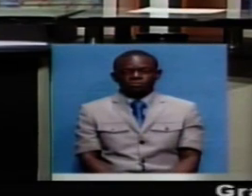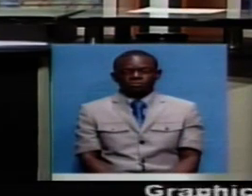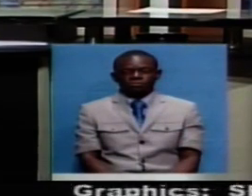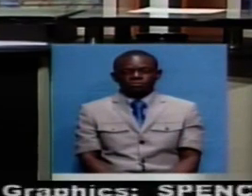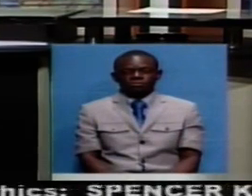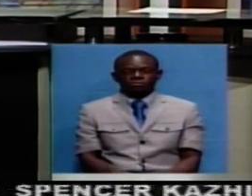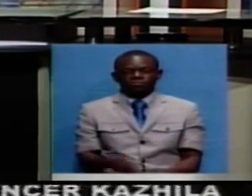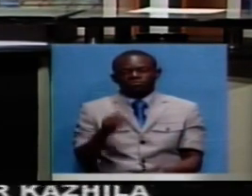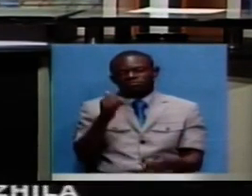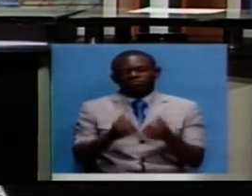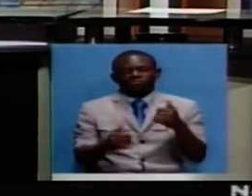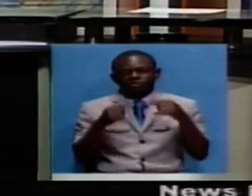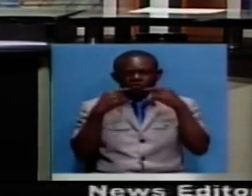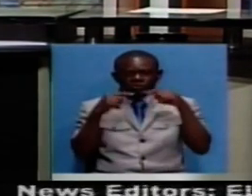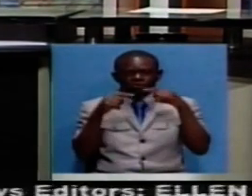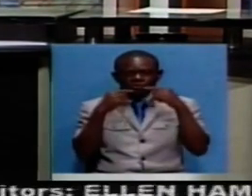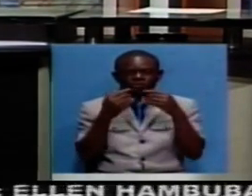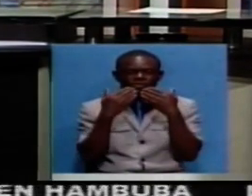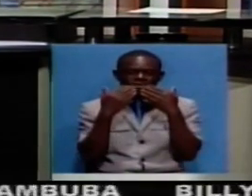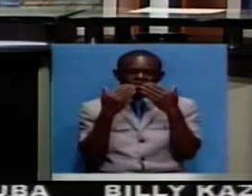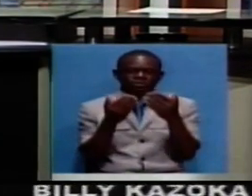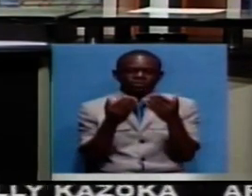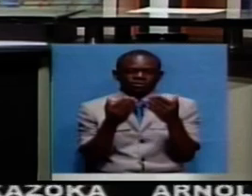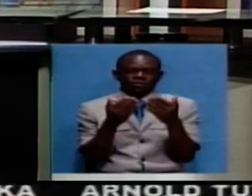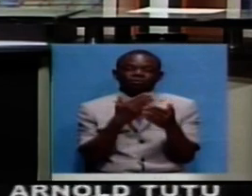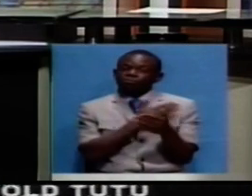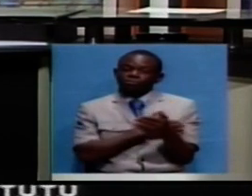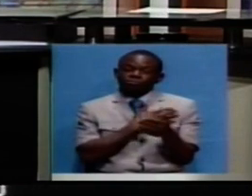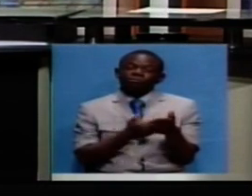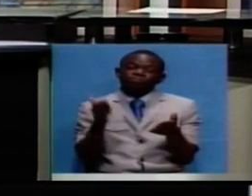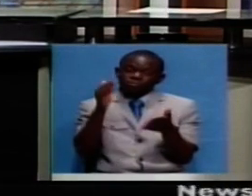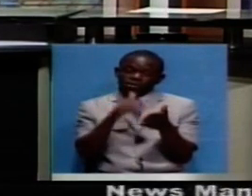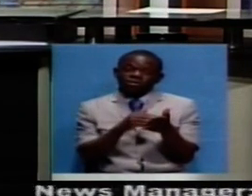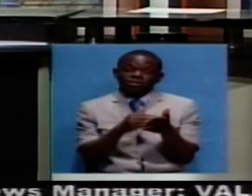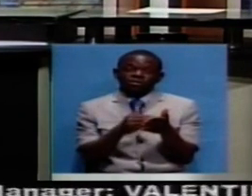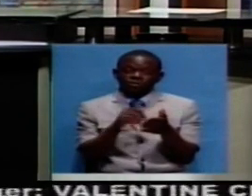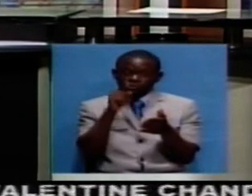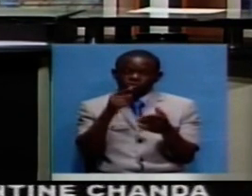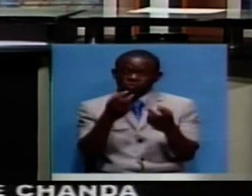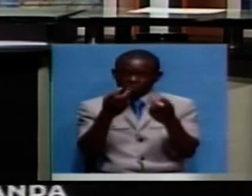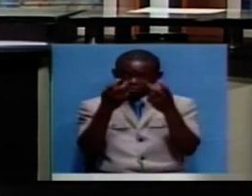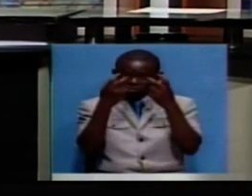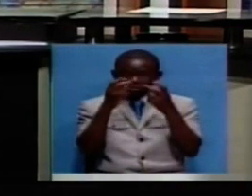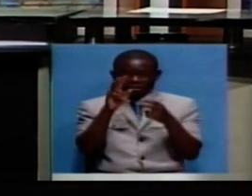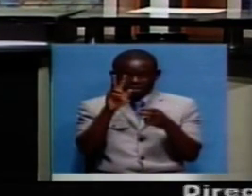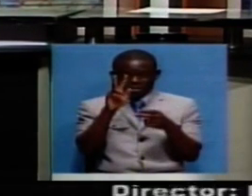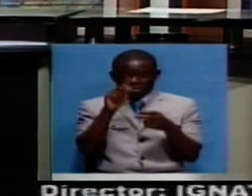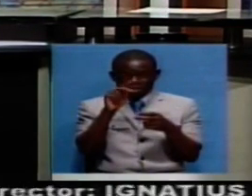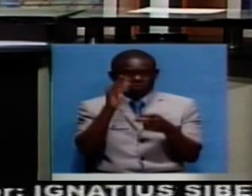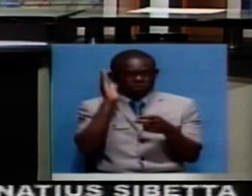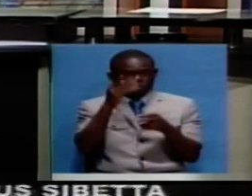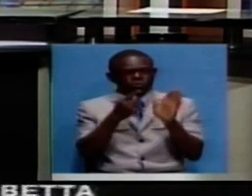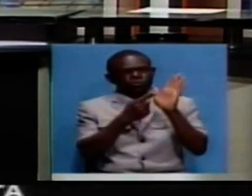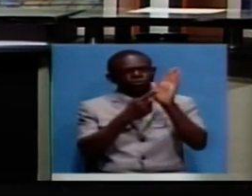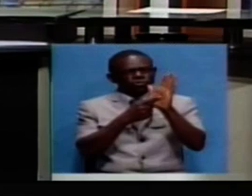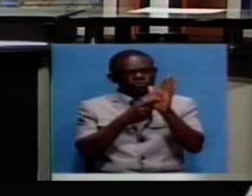That's where we end the news. Thank you so much for watching. But remember, please join us for the edited version of President Edgar Chagwa Lungu's press